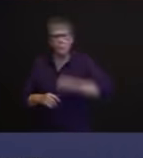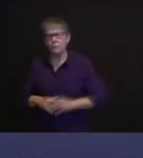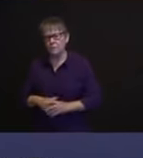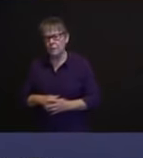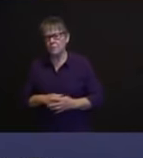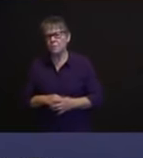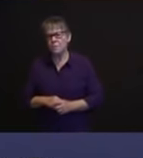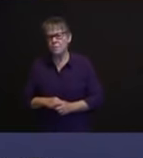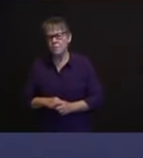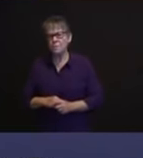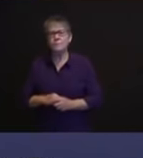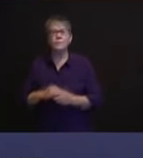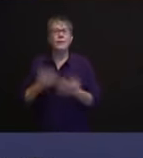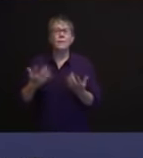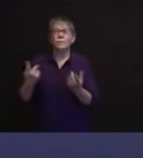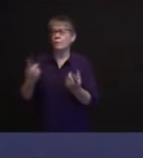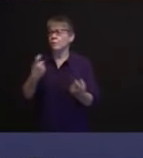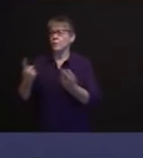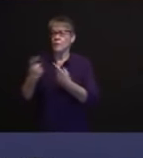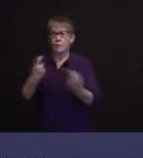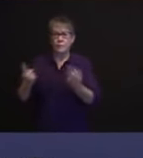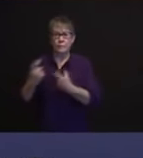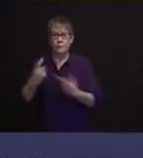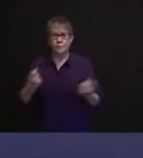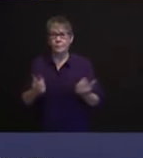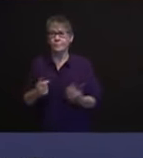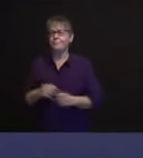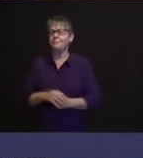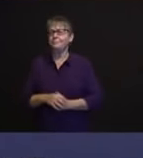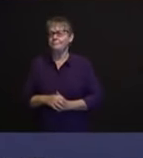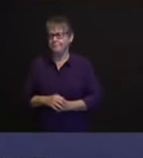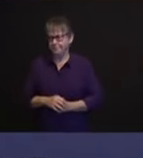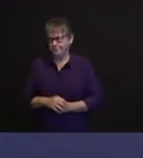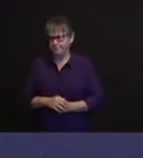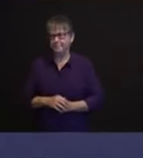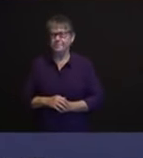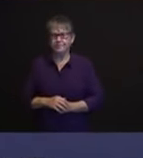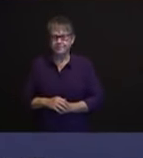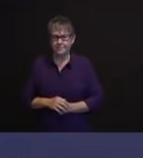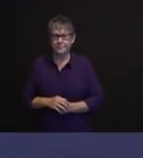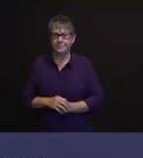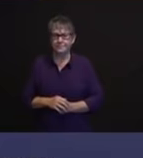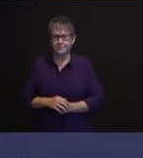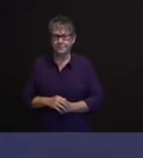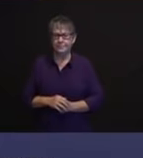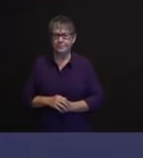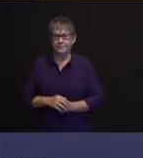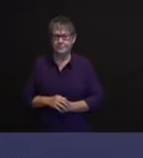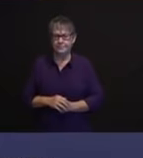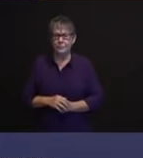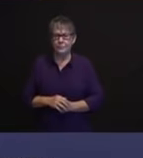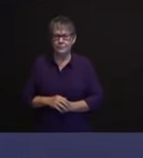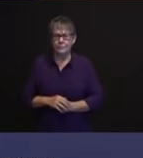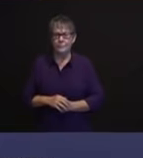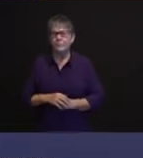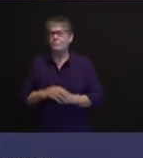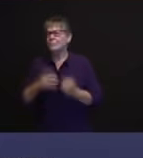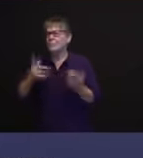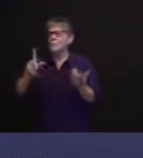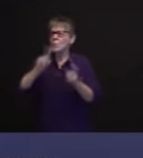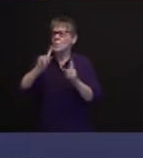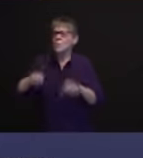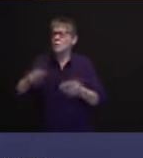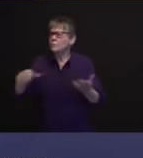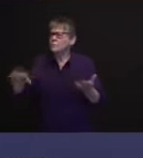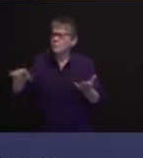Dustin, with you. Bless you. Good afternoon. Can you provide details on an apparent outbreak among staff